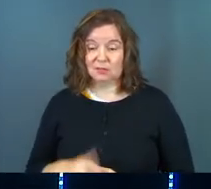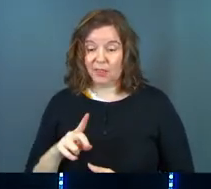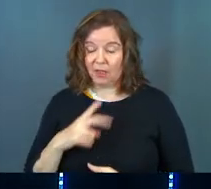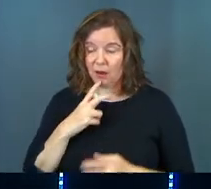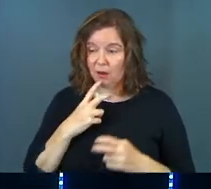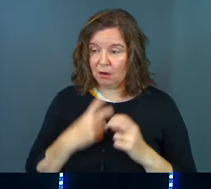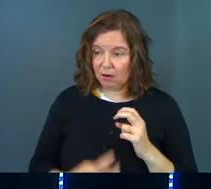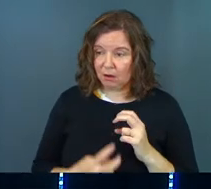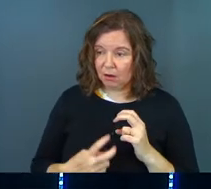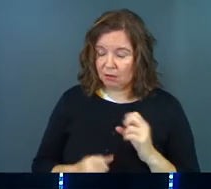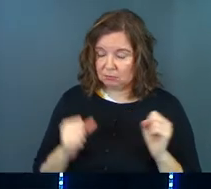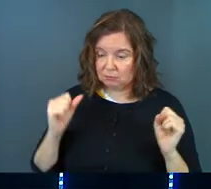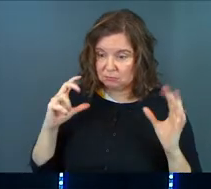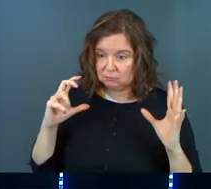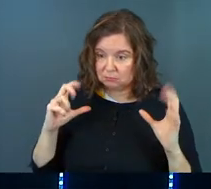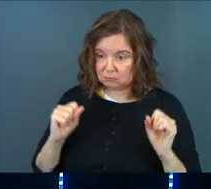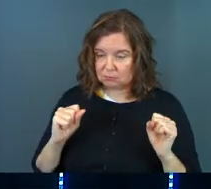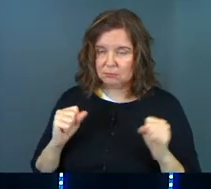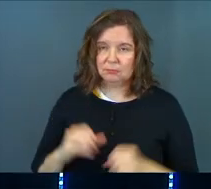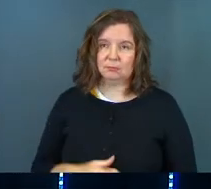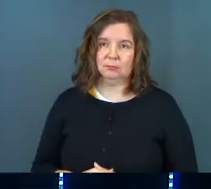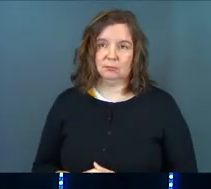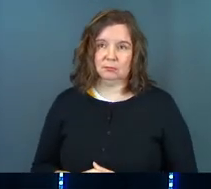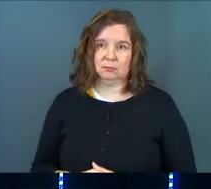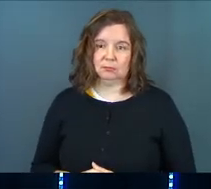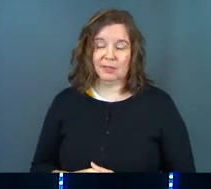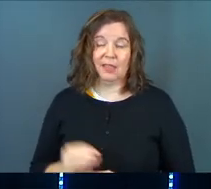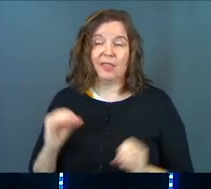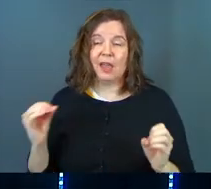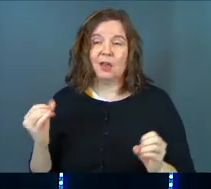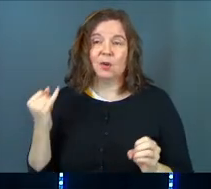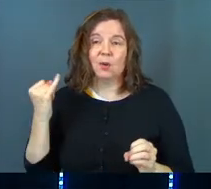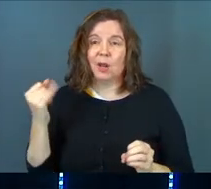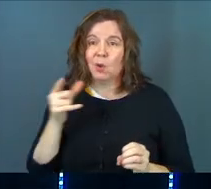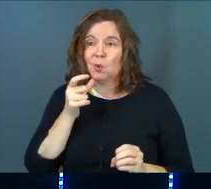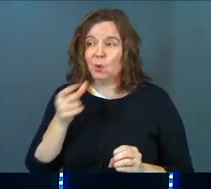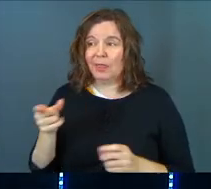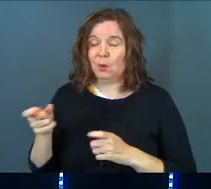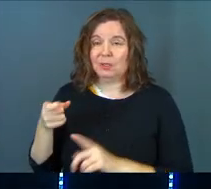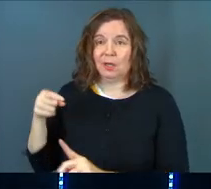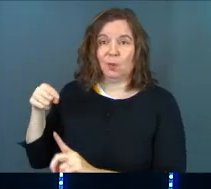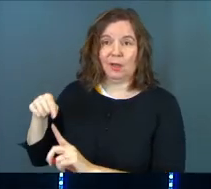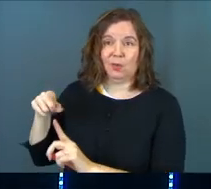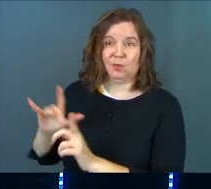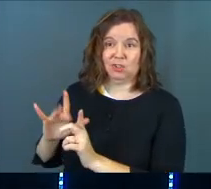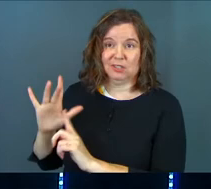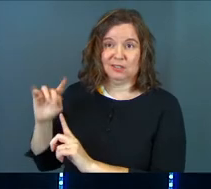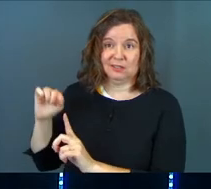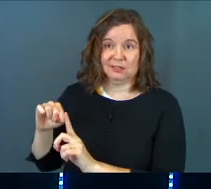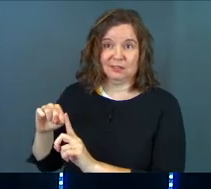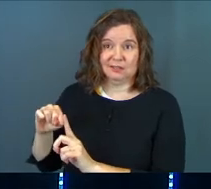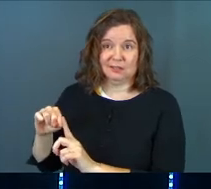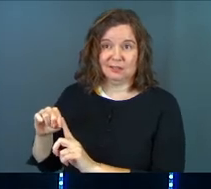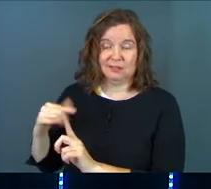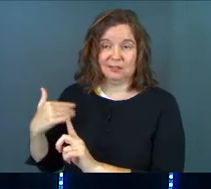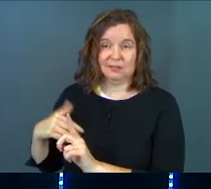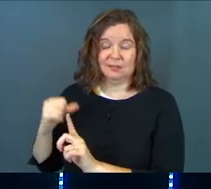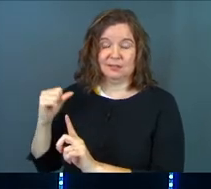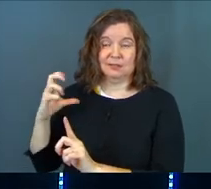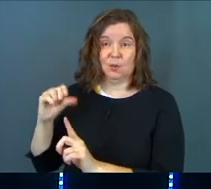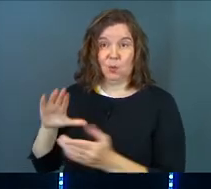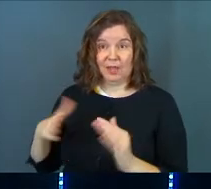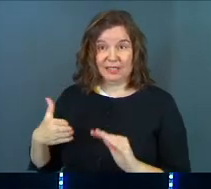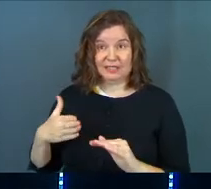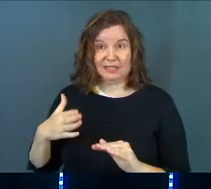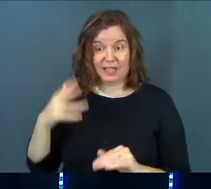Their jaws were on the floor. They had no idea who they were dealing with here. And when a